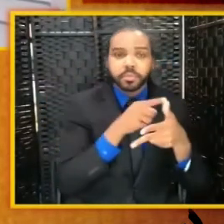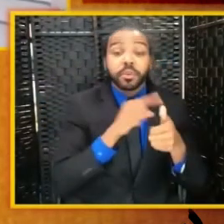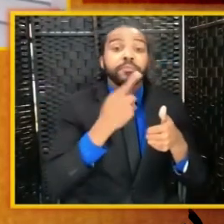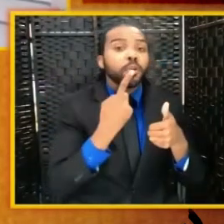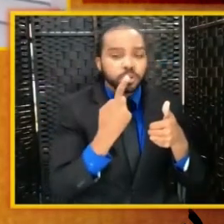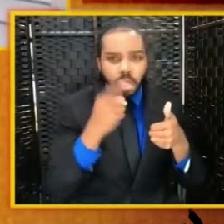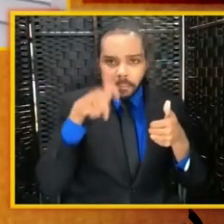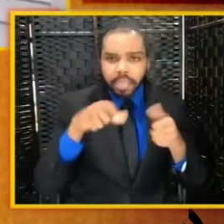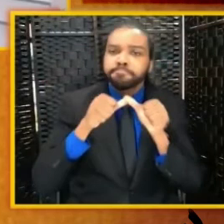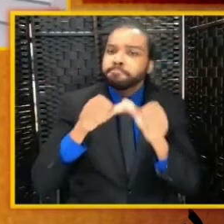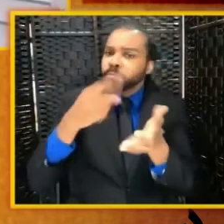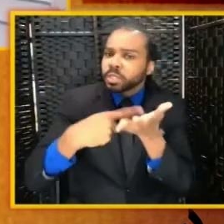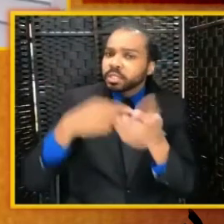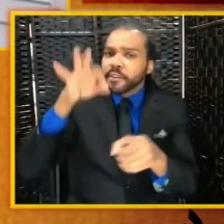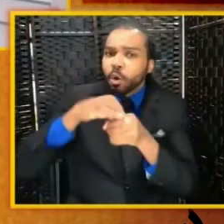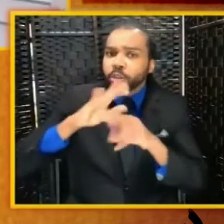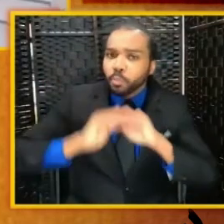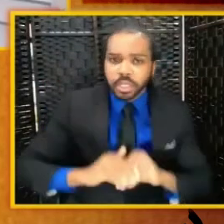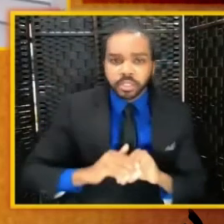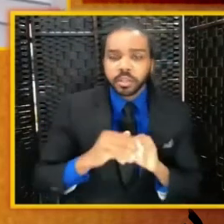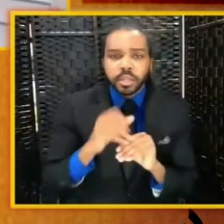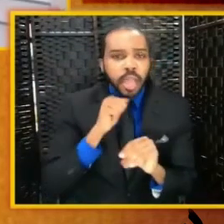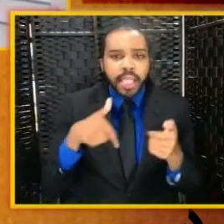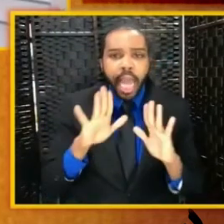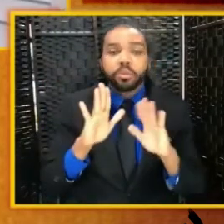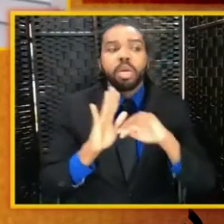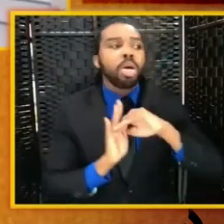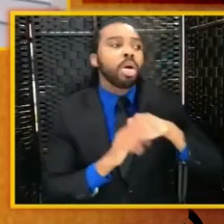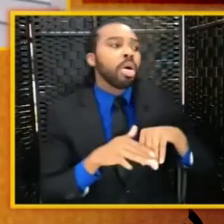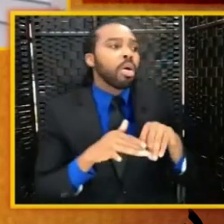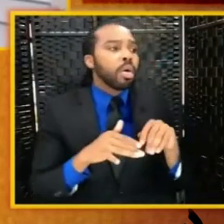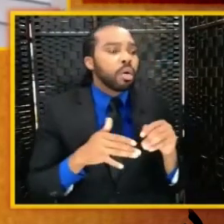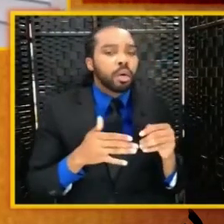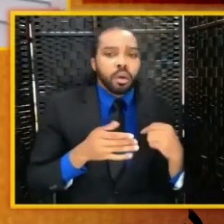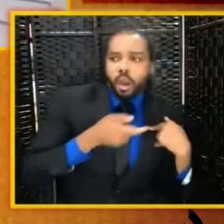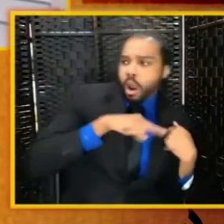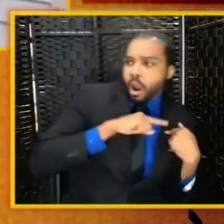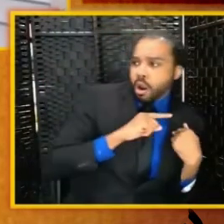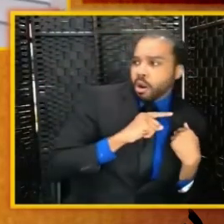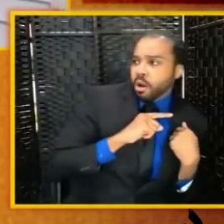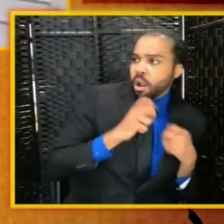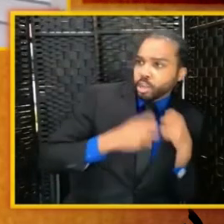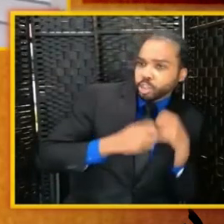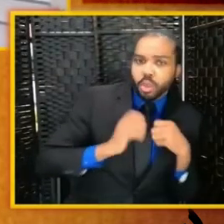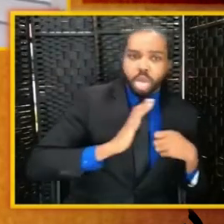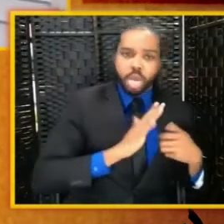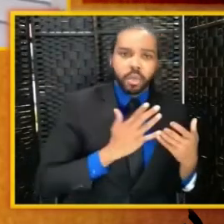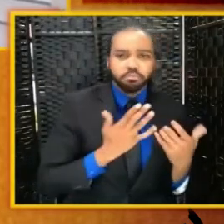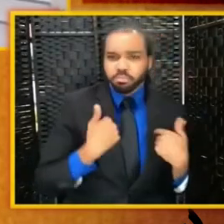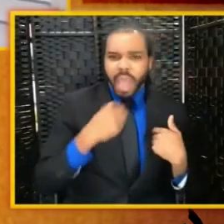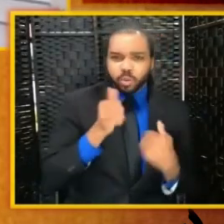about voter suppression and not allow this to become a partisan issue. I don't fight for Democrats to vote or to